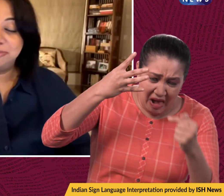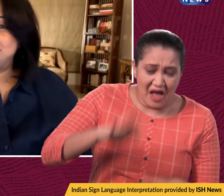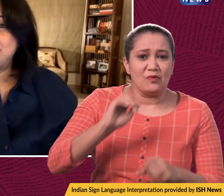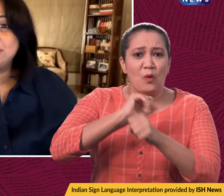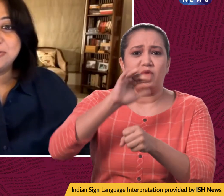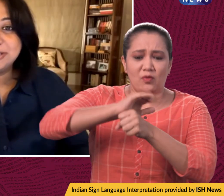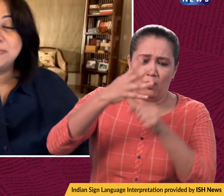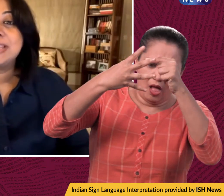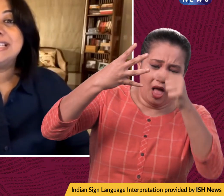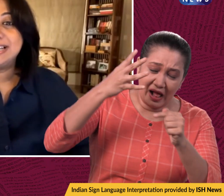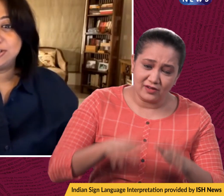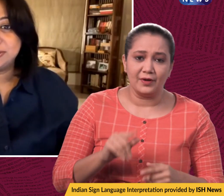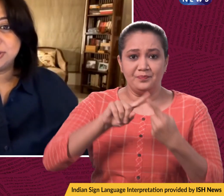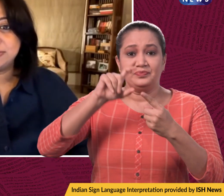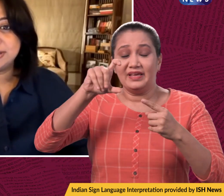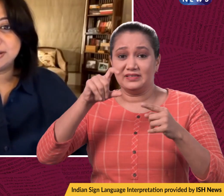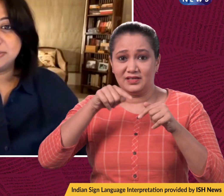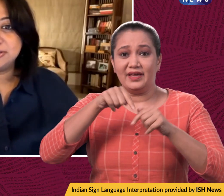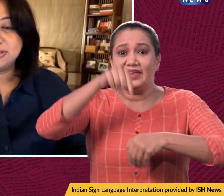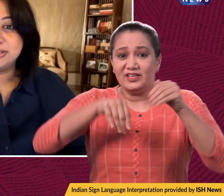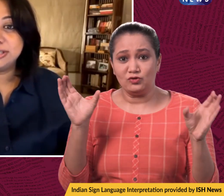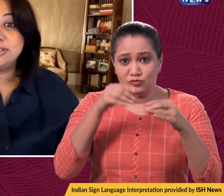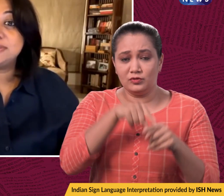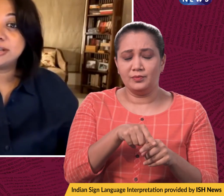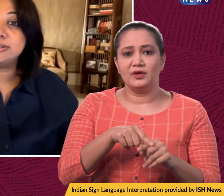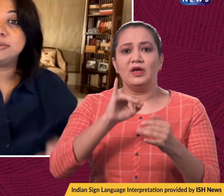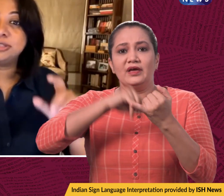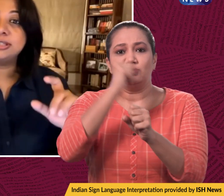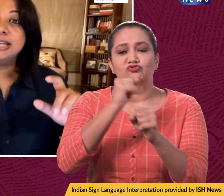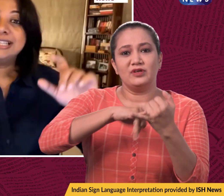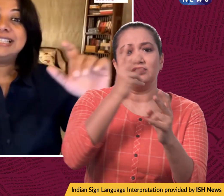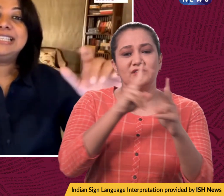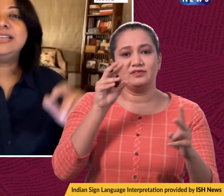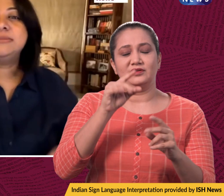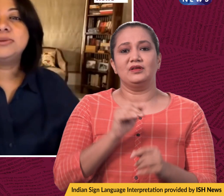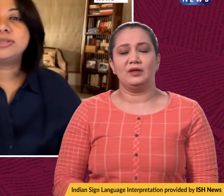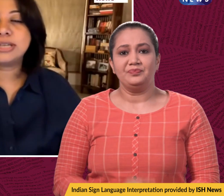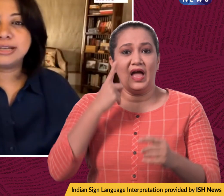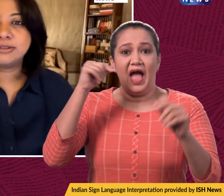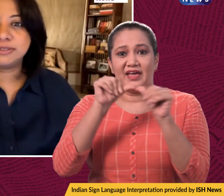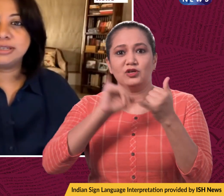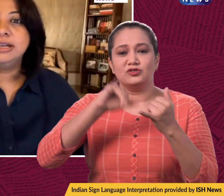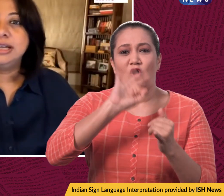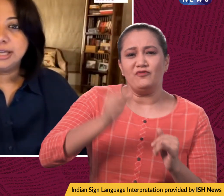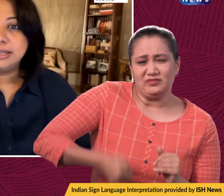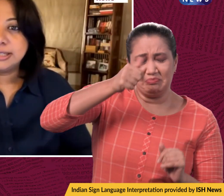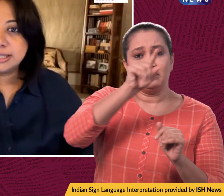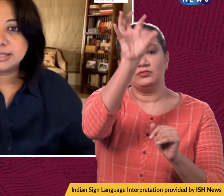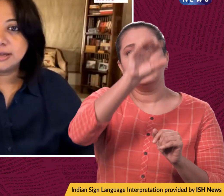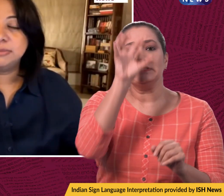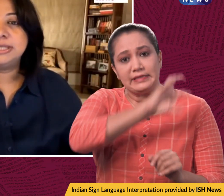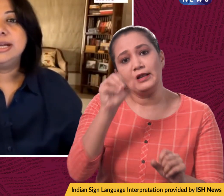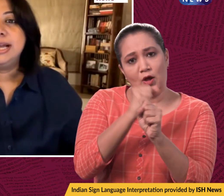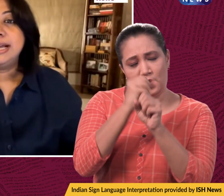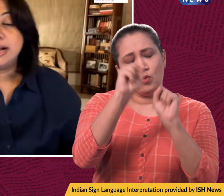the top is about COVID. The Election Commission, for example, has written to the Chief Secretary, which is the senior-most IS officer in the